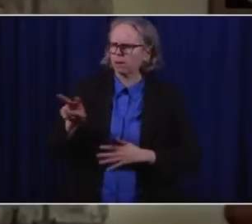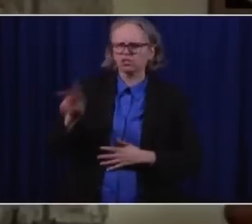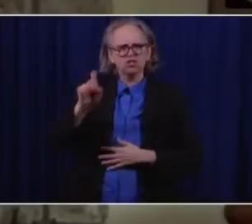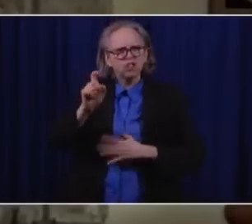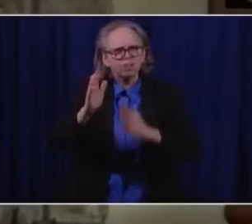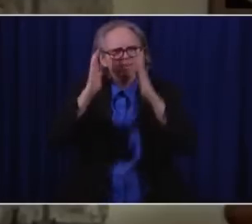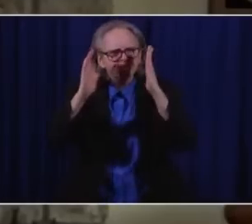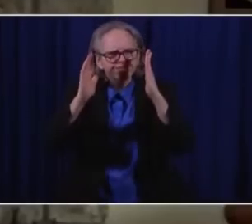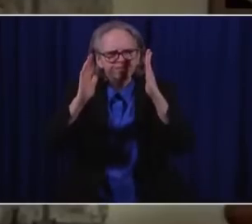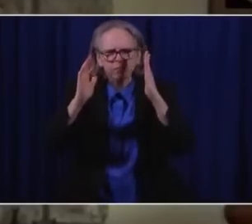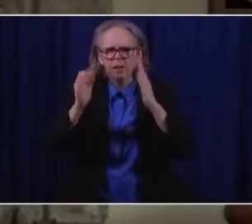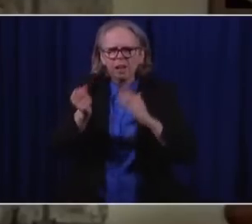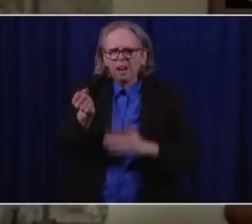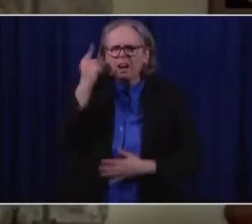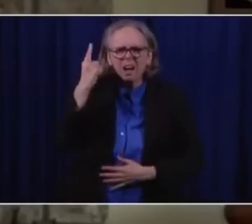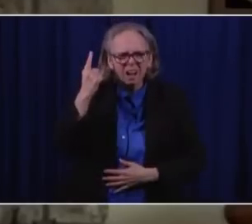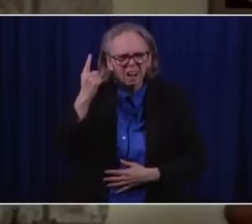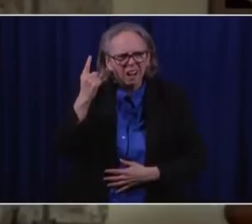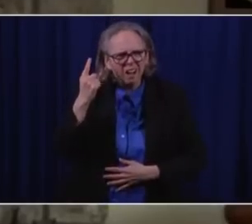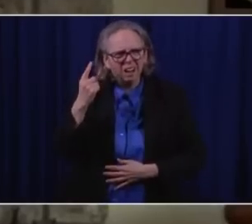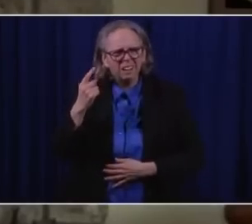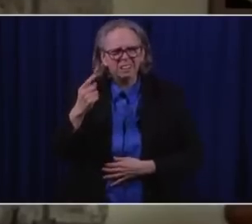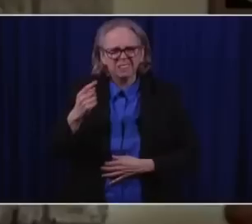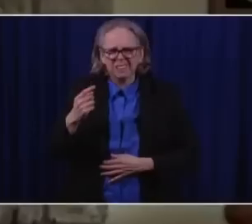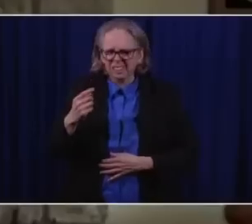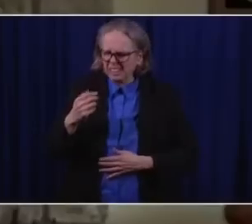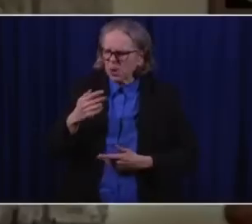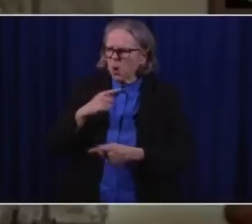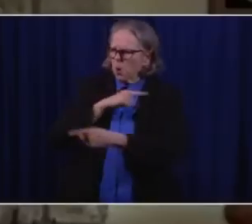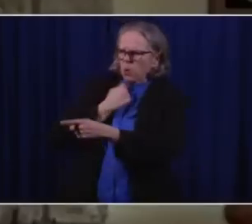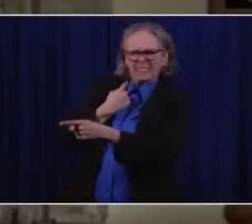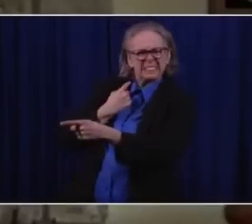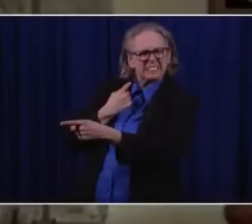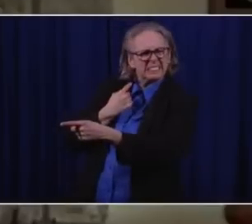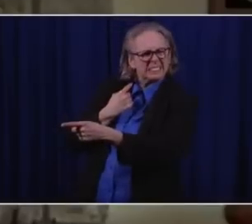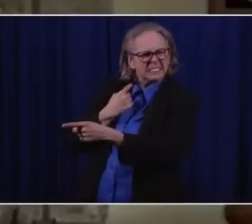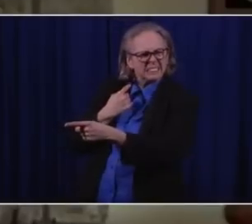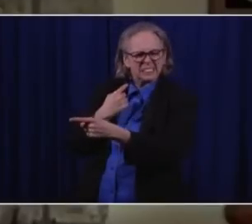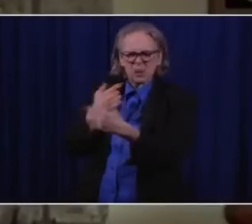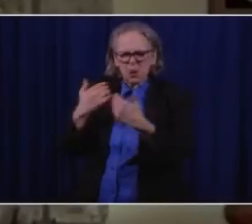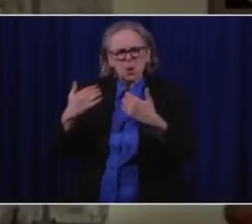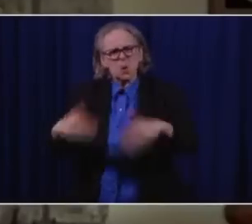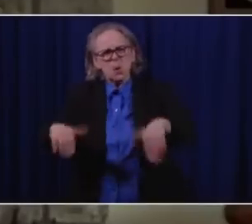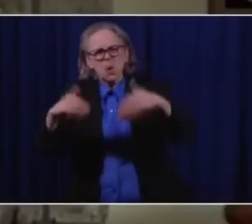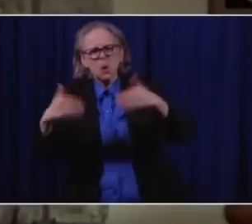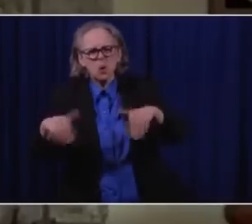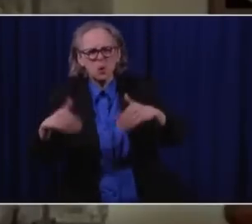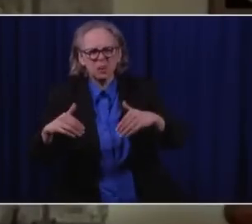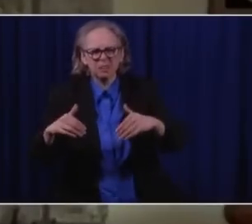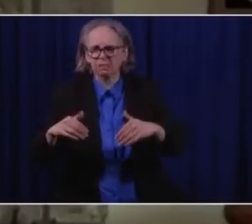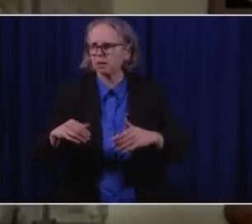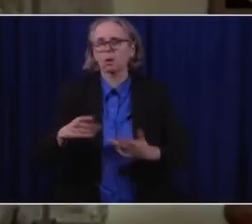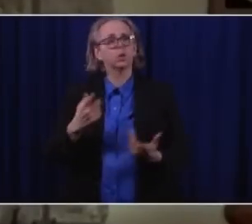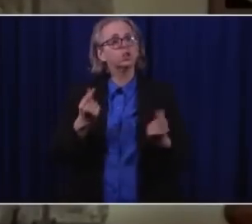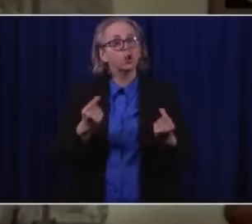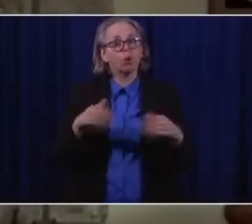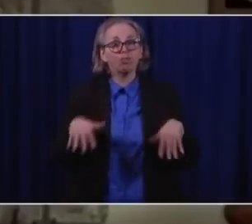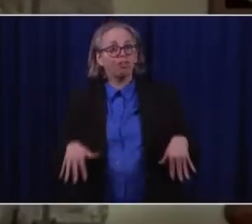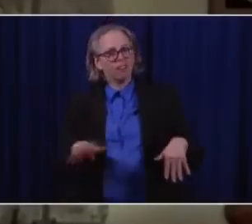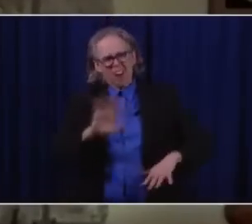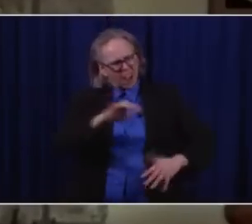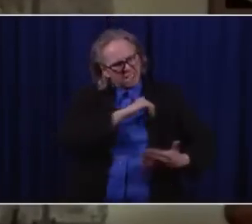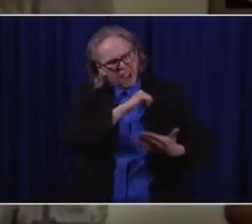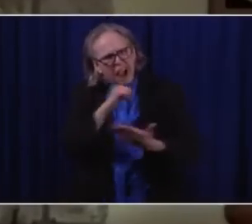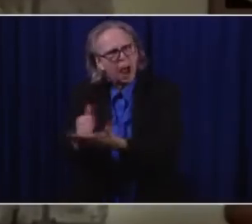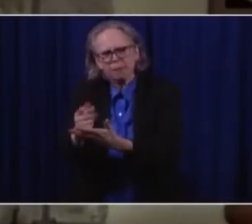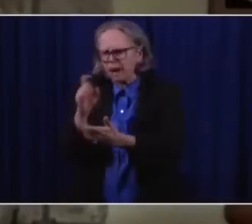our health people to do and what they have to go through, we need to help them. If you don't want to wear a mask